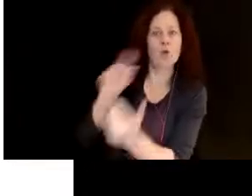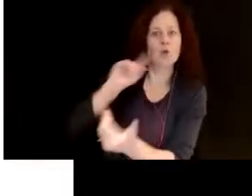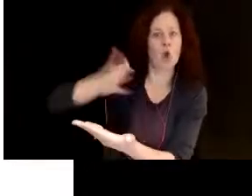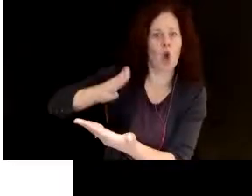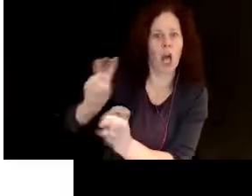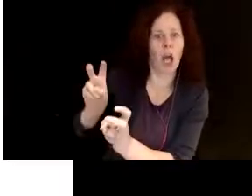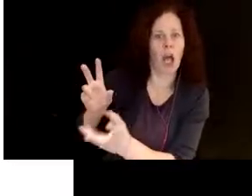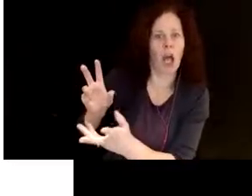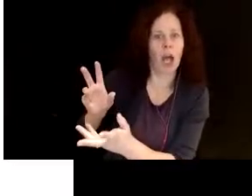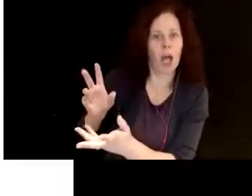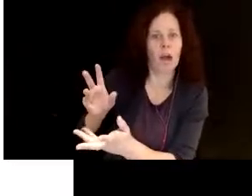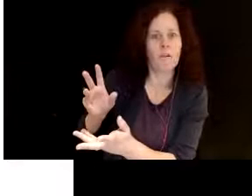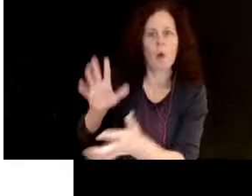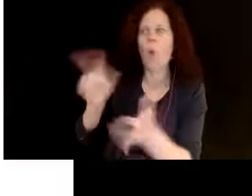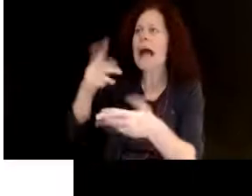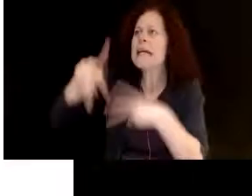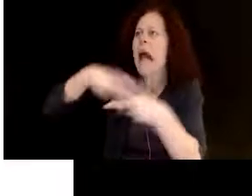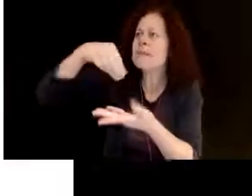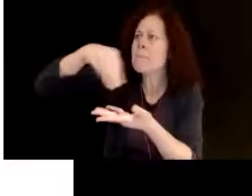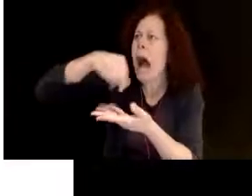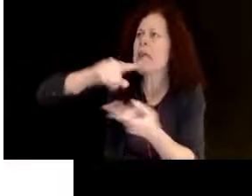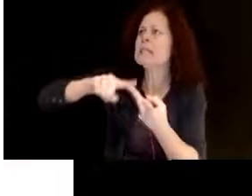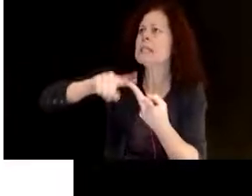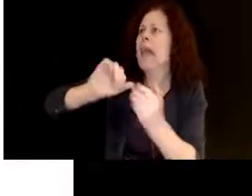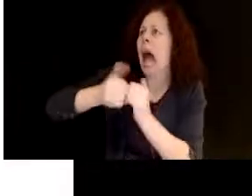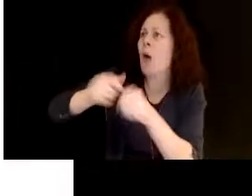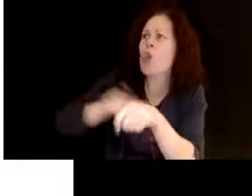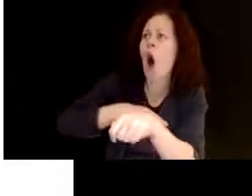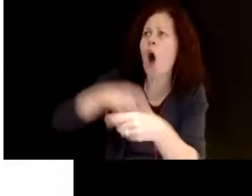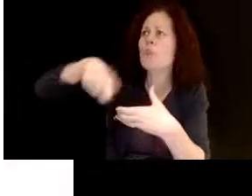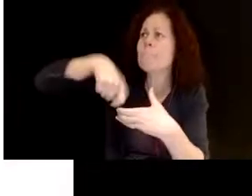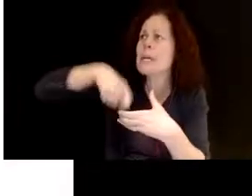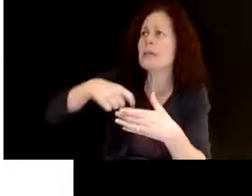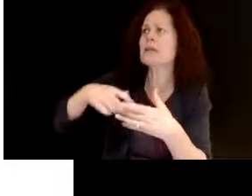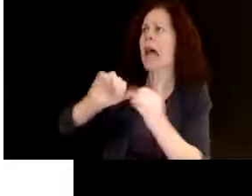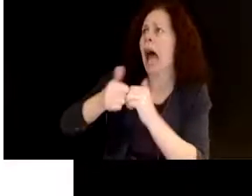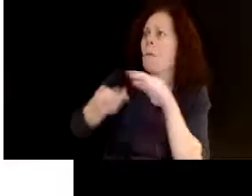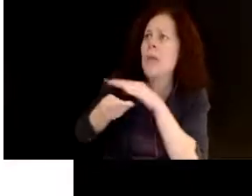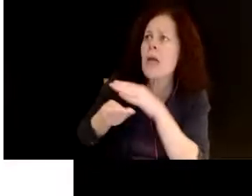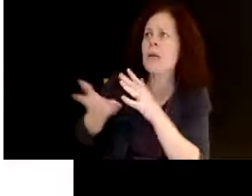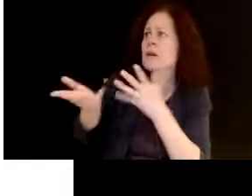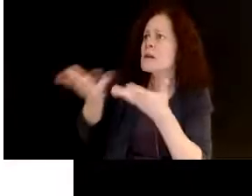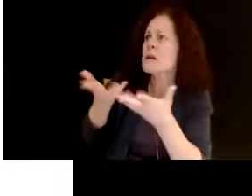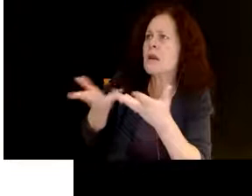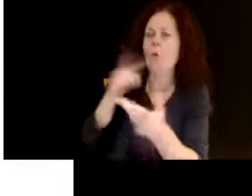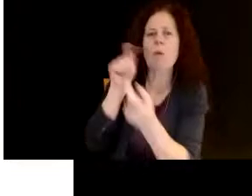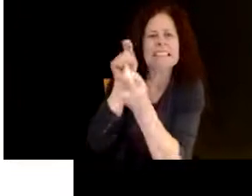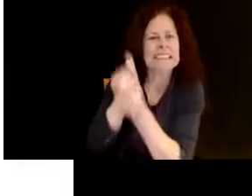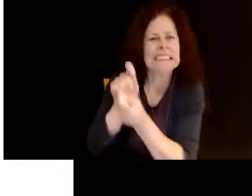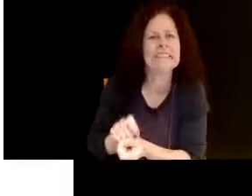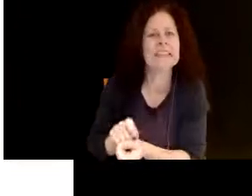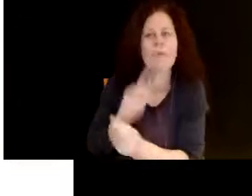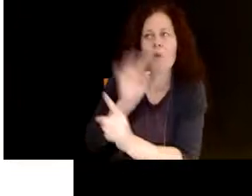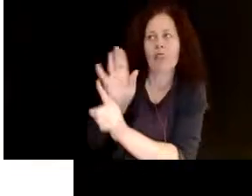in terms of the spices, the time, the oven temperature, how long to mix the batter for, all in terms of ADA transition